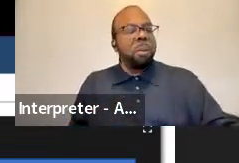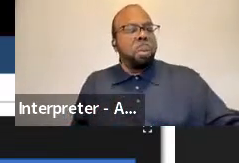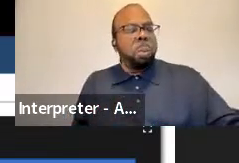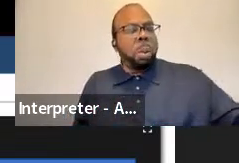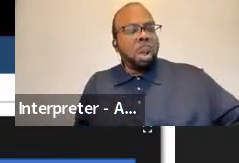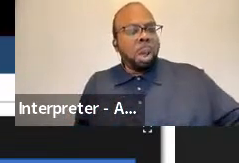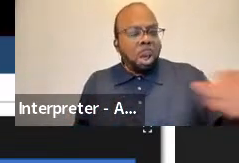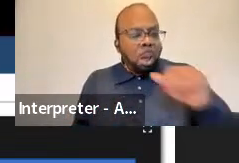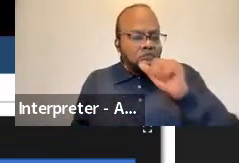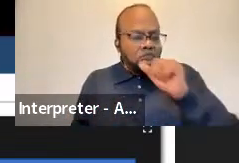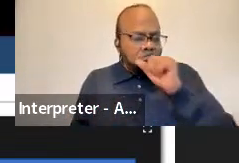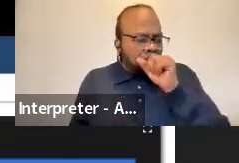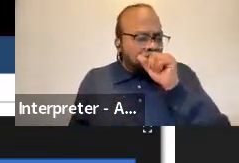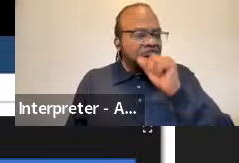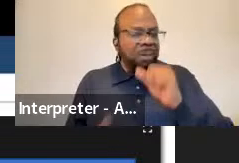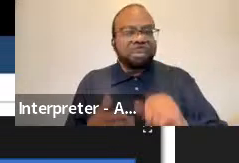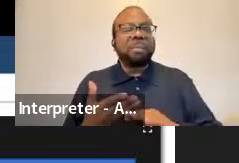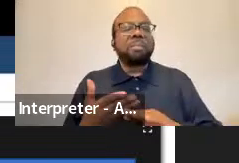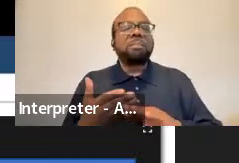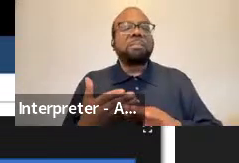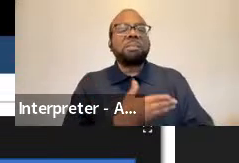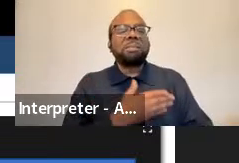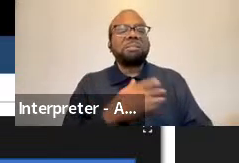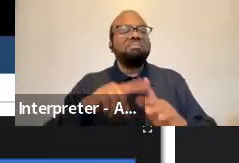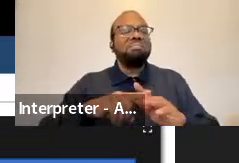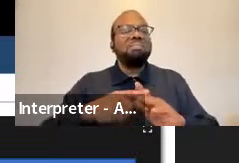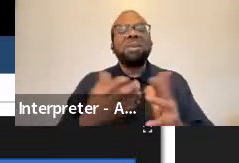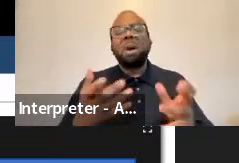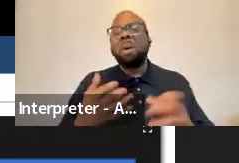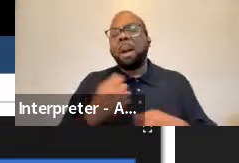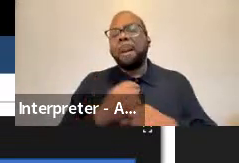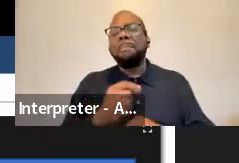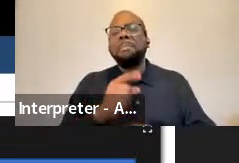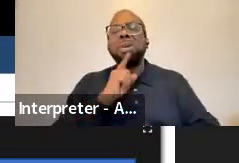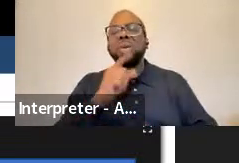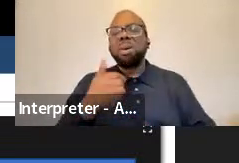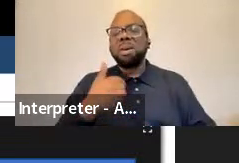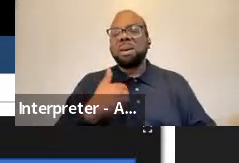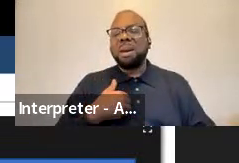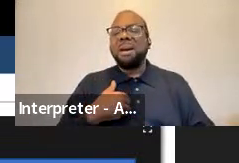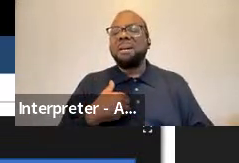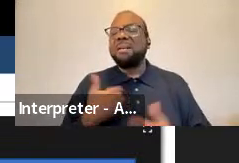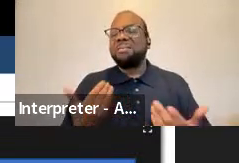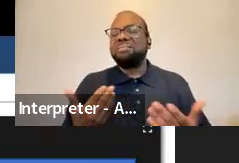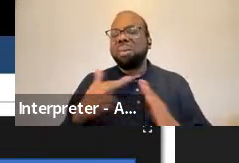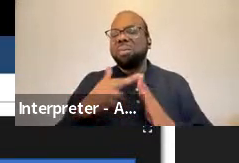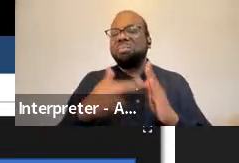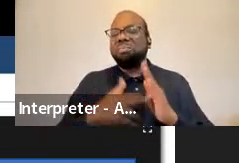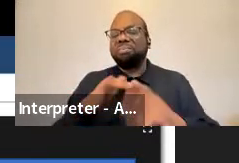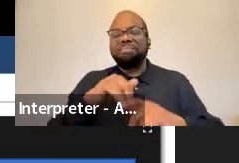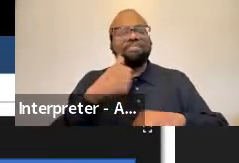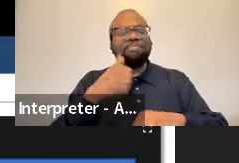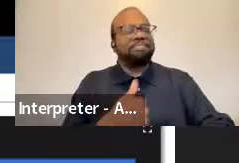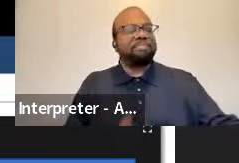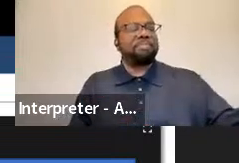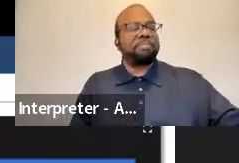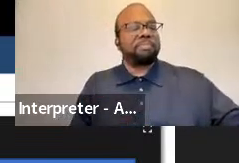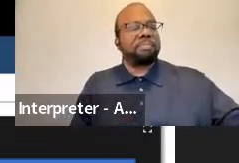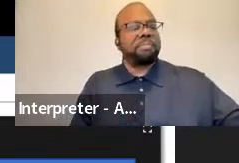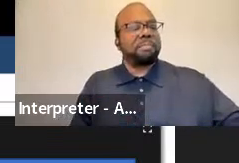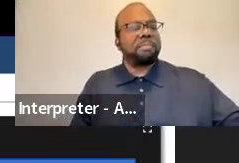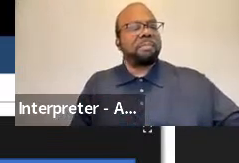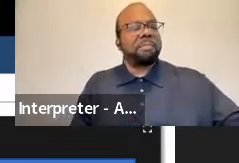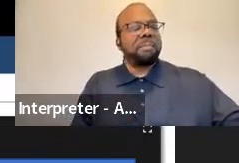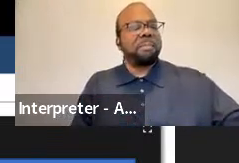So before we start to dive in, I just want to make sure we have some healthkeeping done. We will start with a presentation,